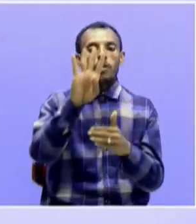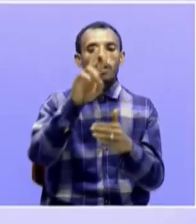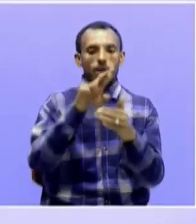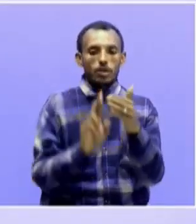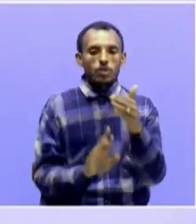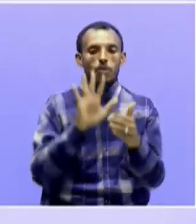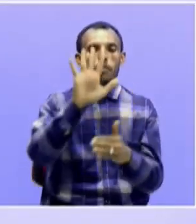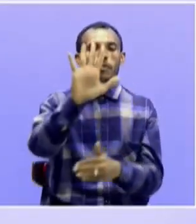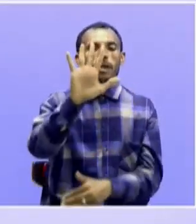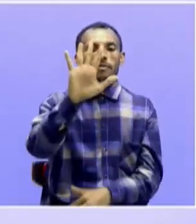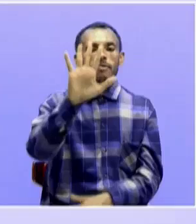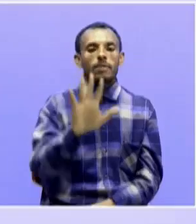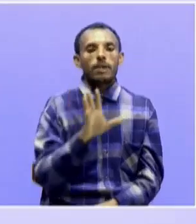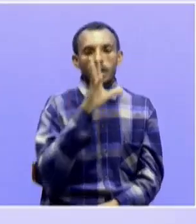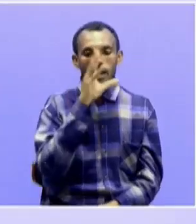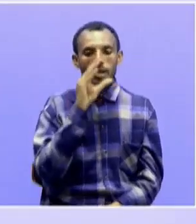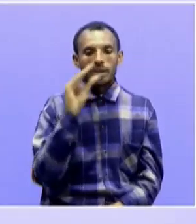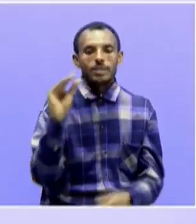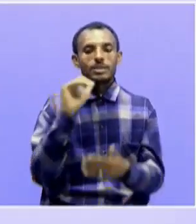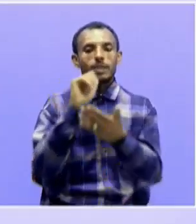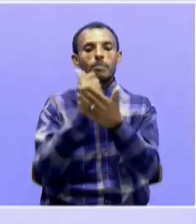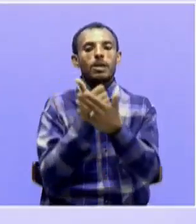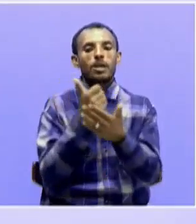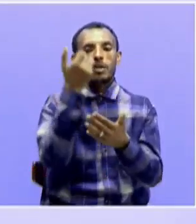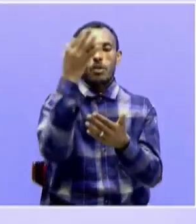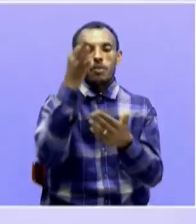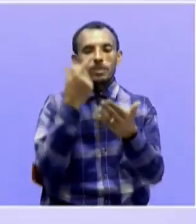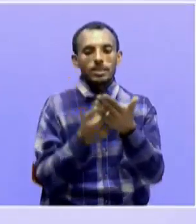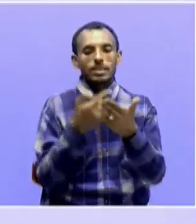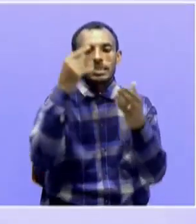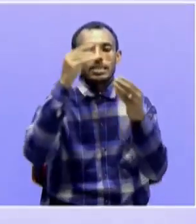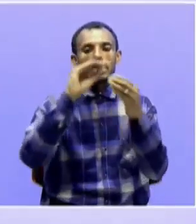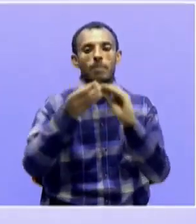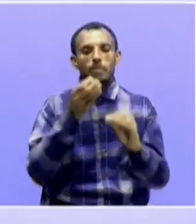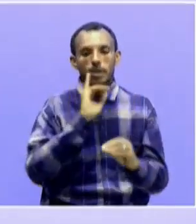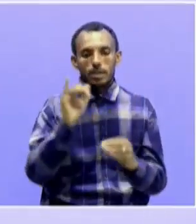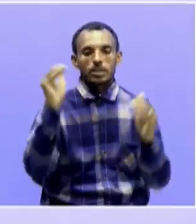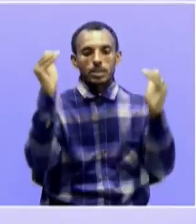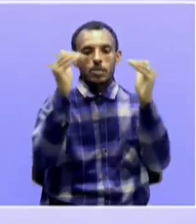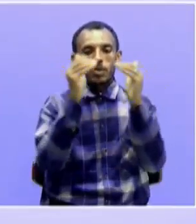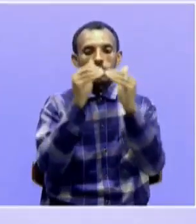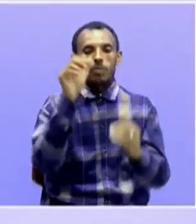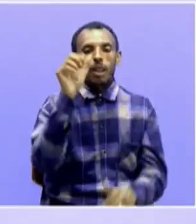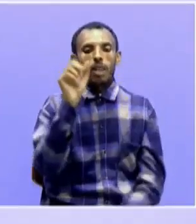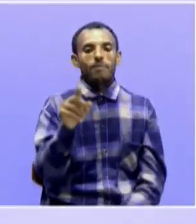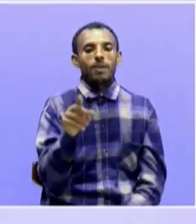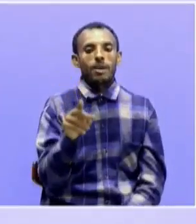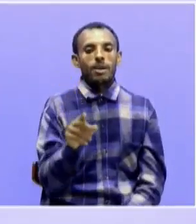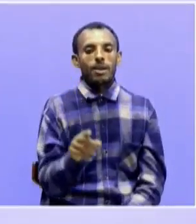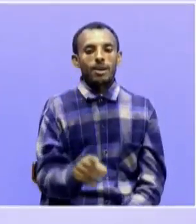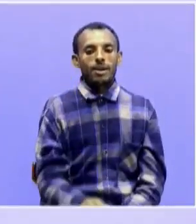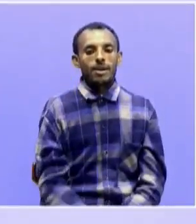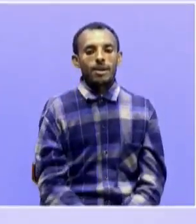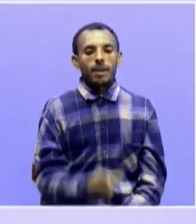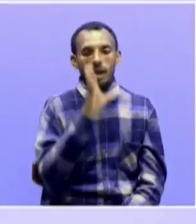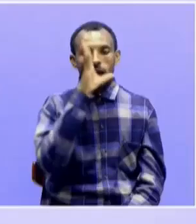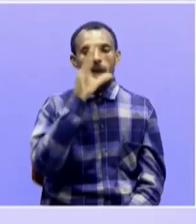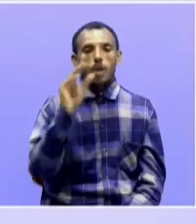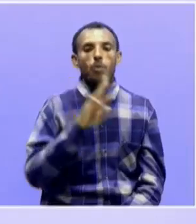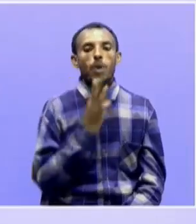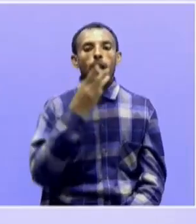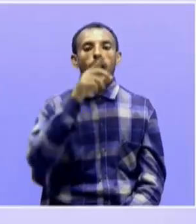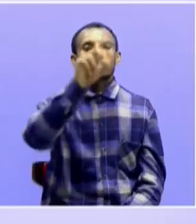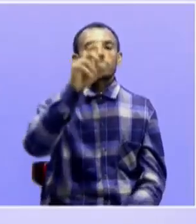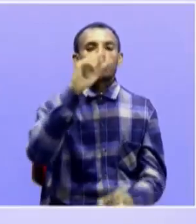5, and the mean of these numbers is given to be 11, and we are asked